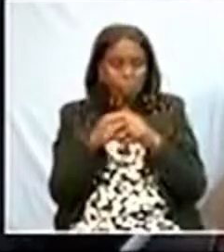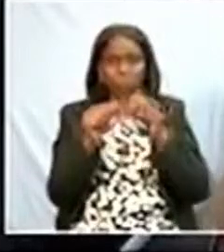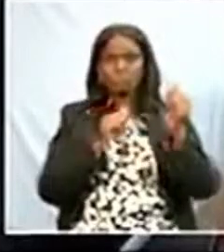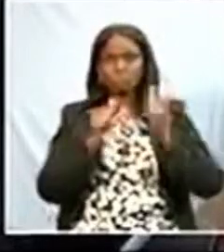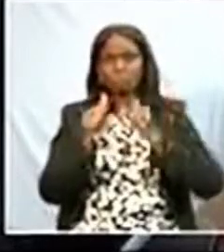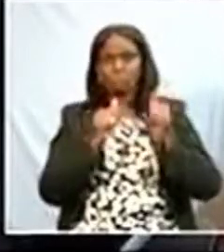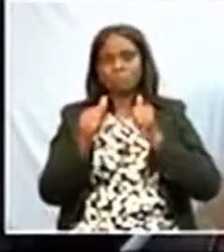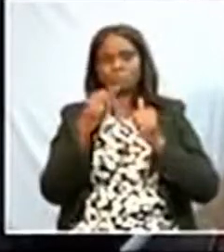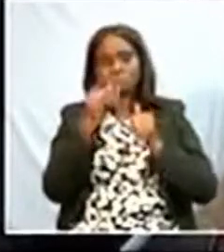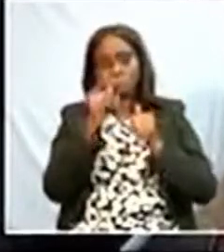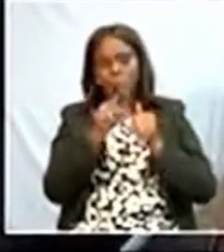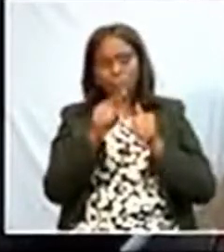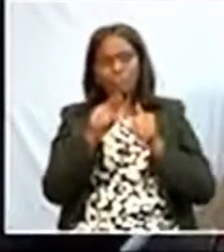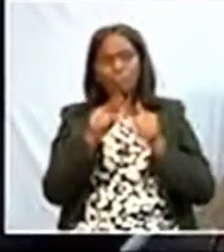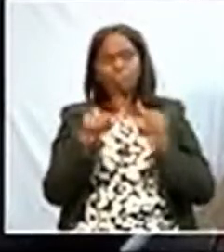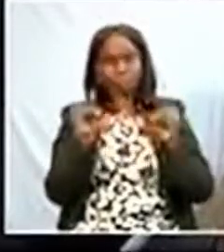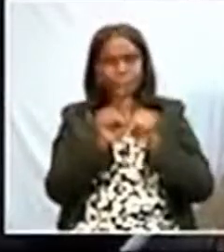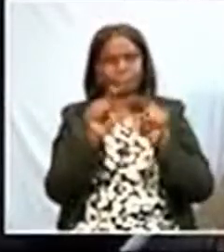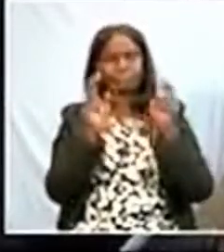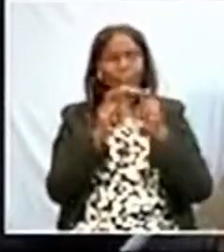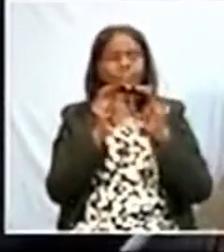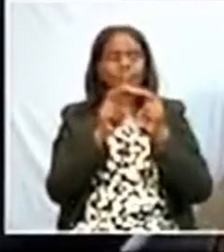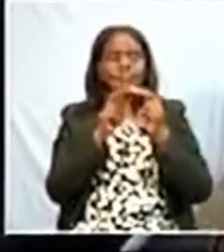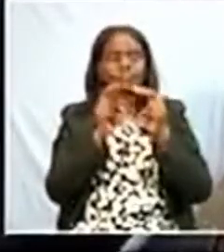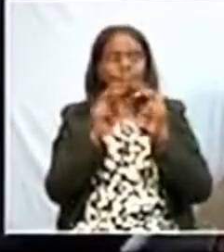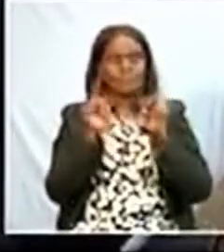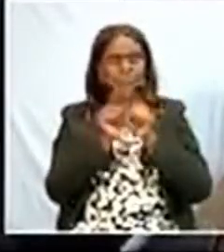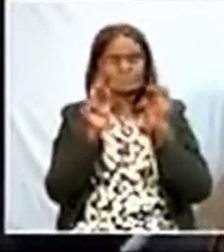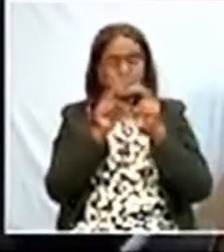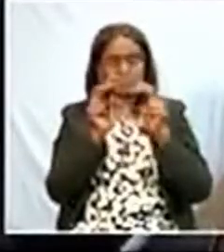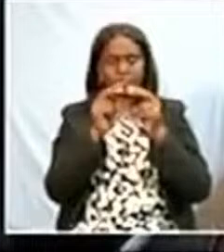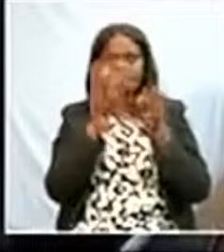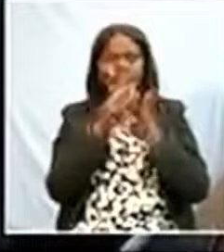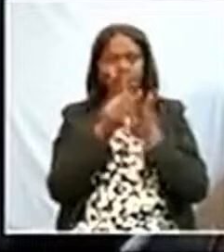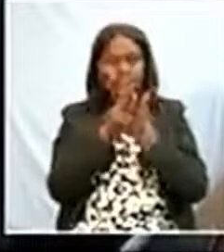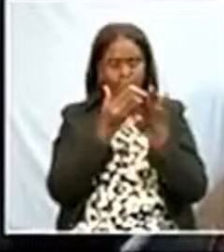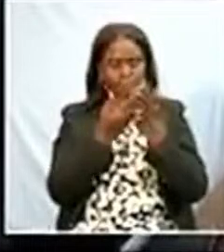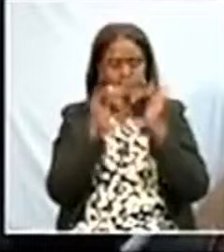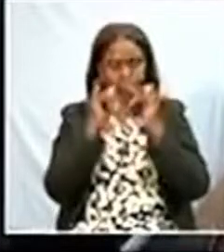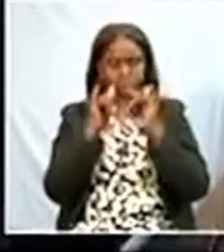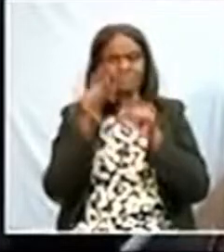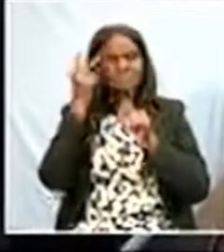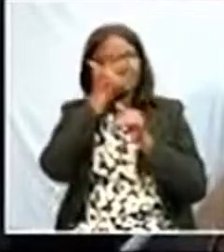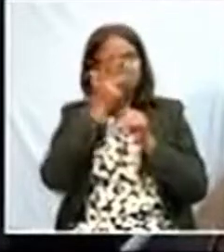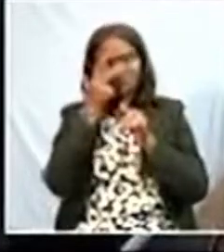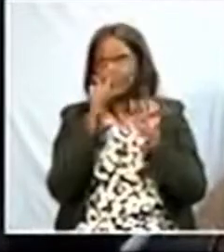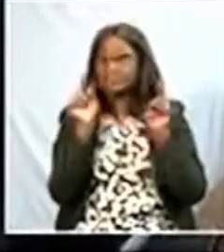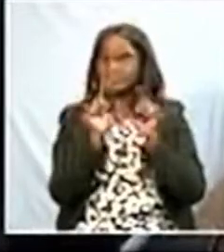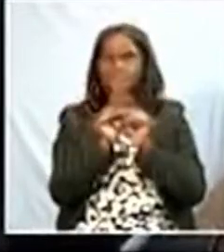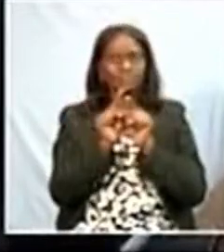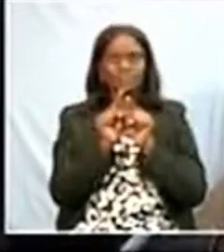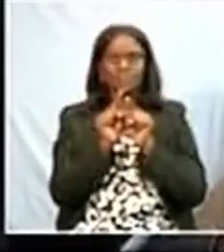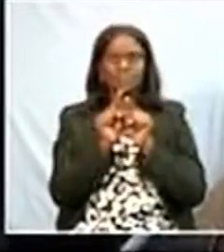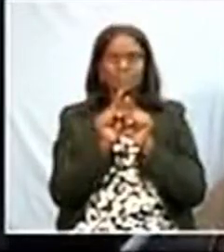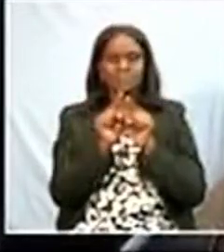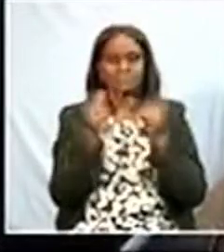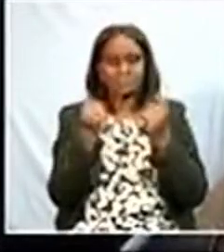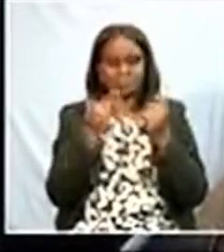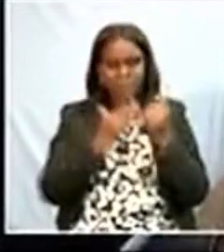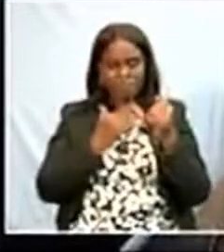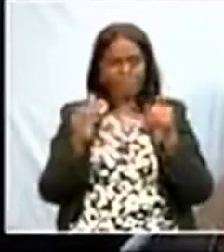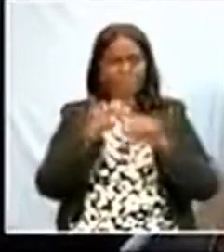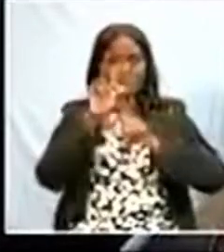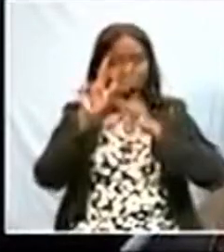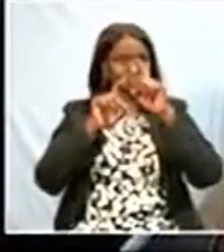administration of this particular contract, and the contract sum remained the same. Now my questions